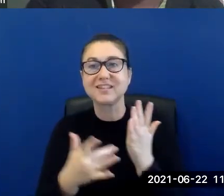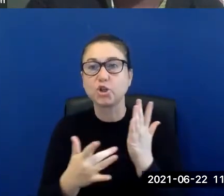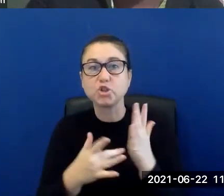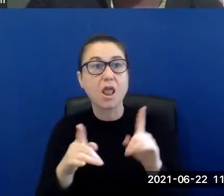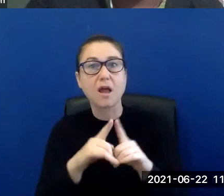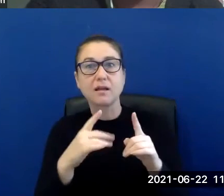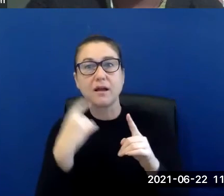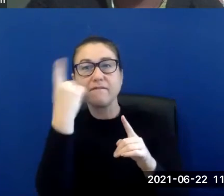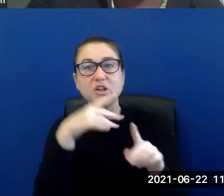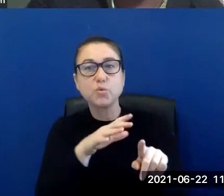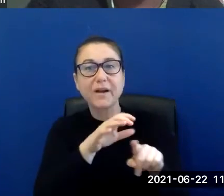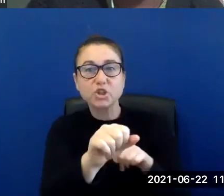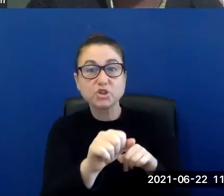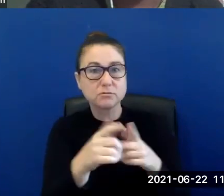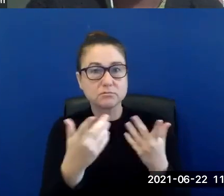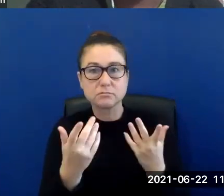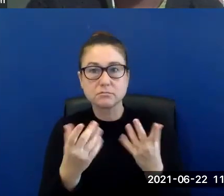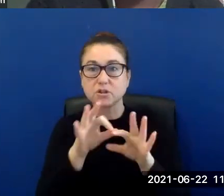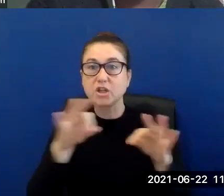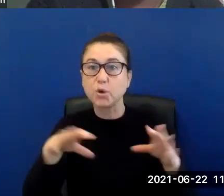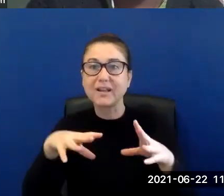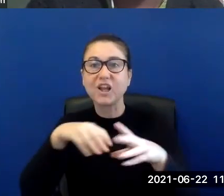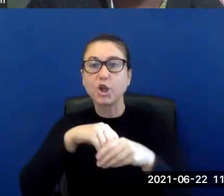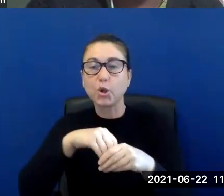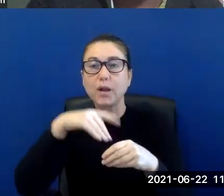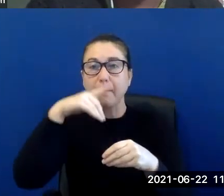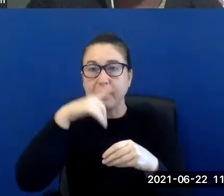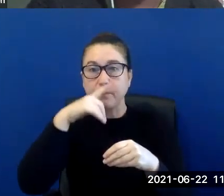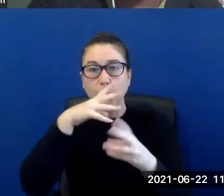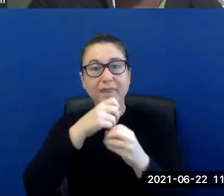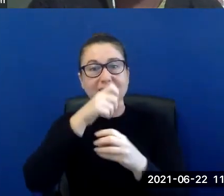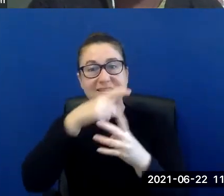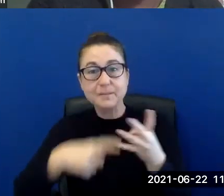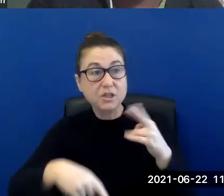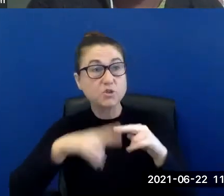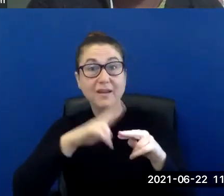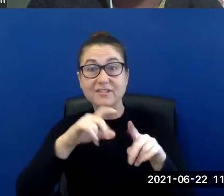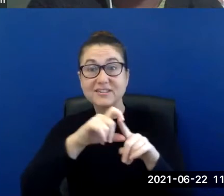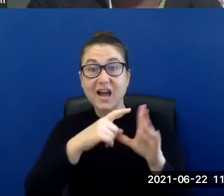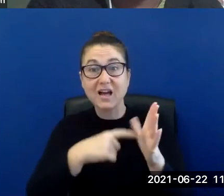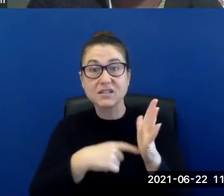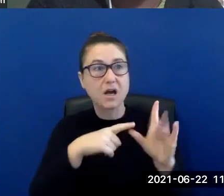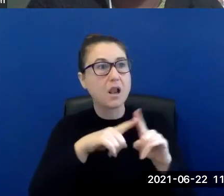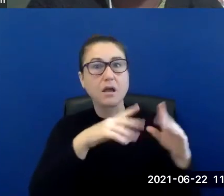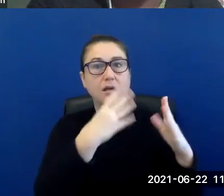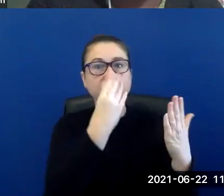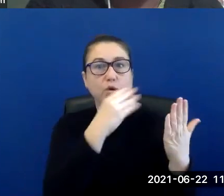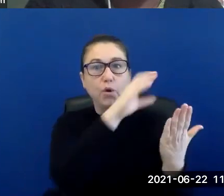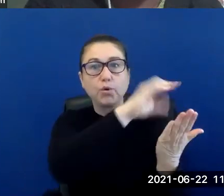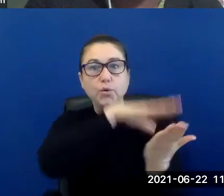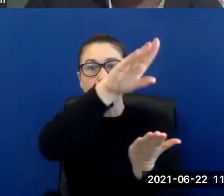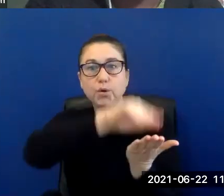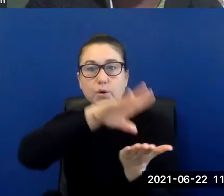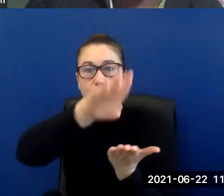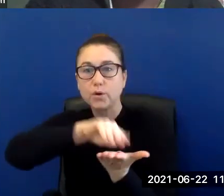and whatever it is, do not include people with disabilities. So it really is an area of challenge, because